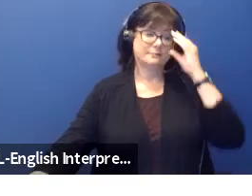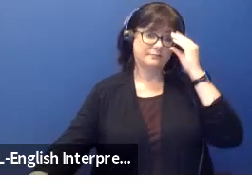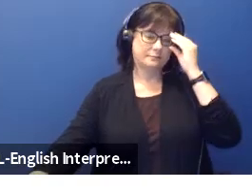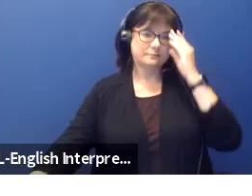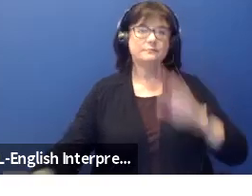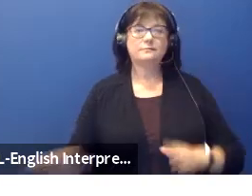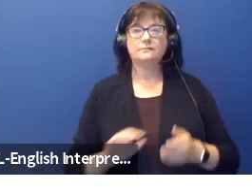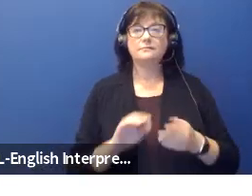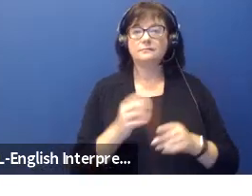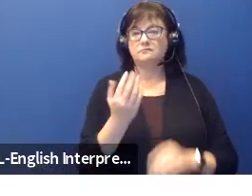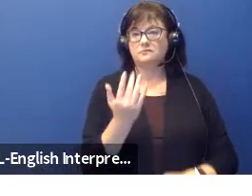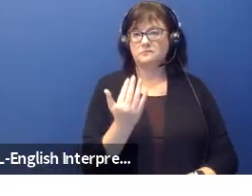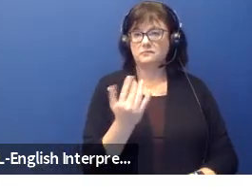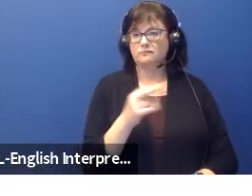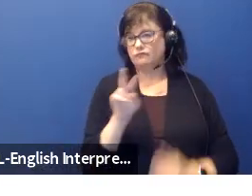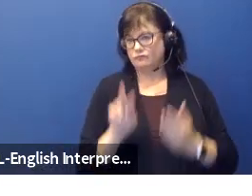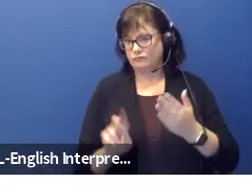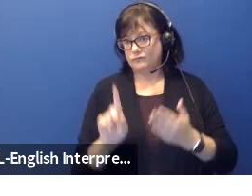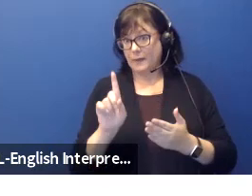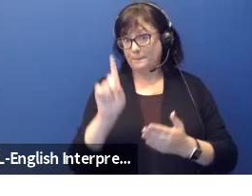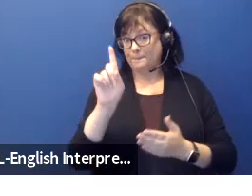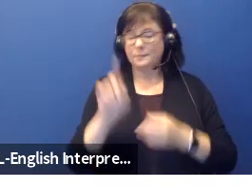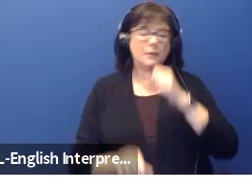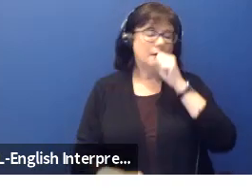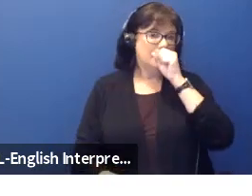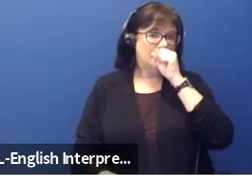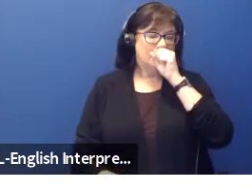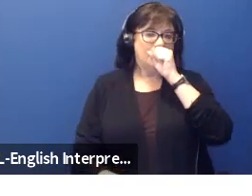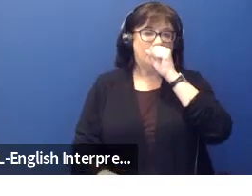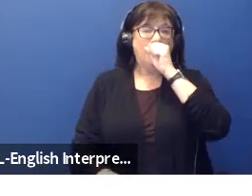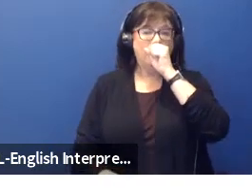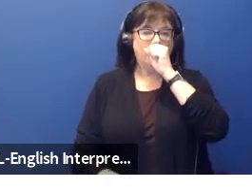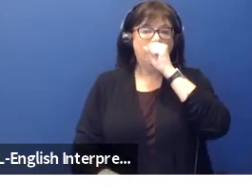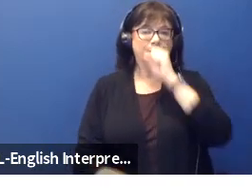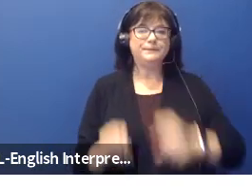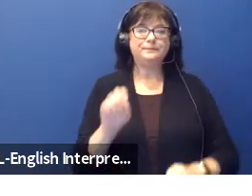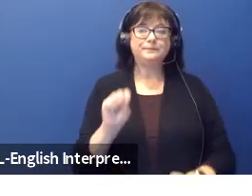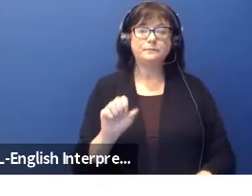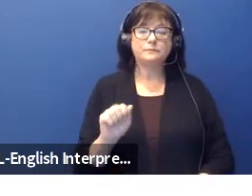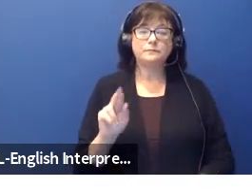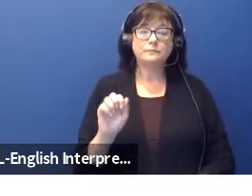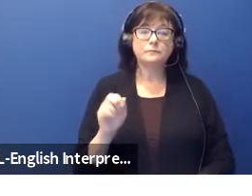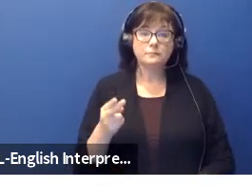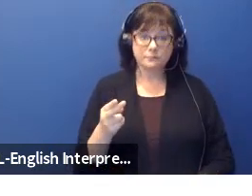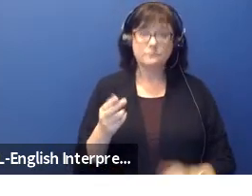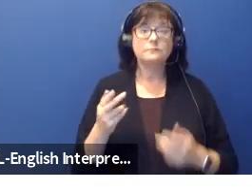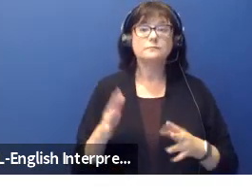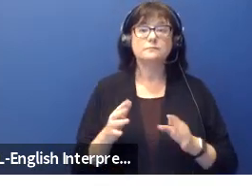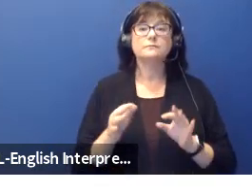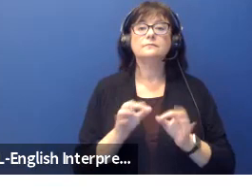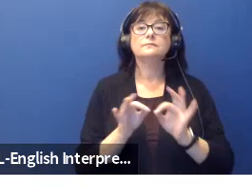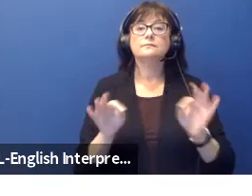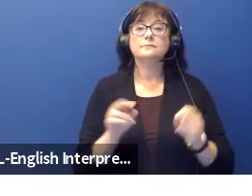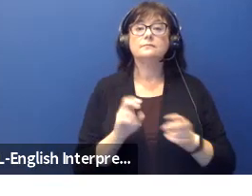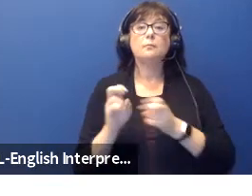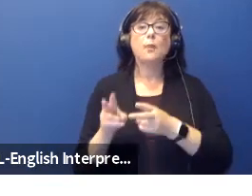Bear with me here, just going back there. But so Sarah also posted a link in the chat to the site where the resources and PowerPoints